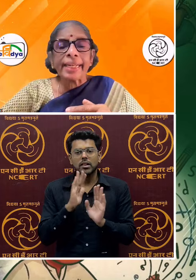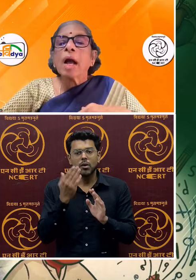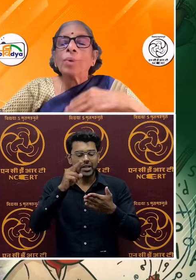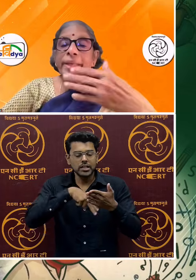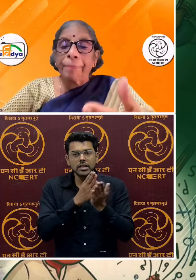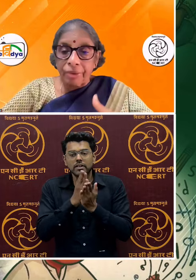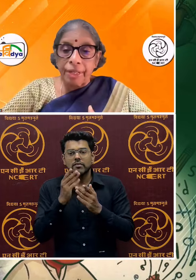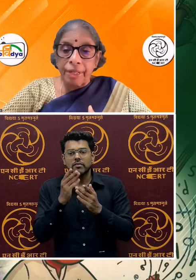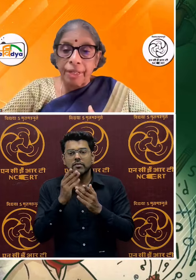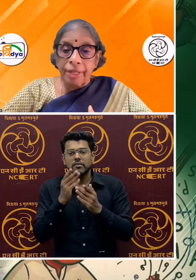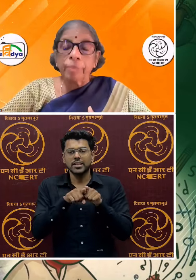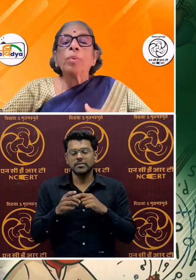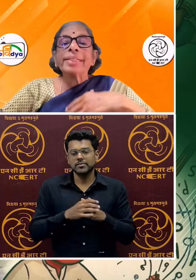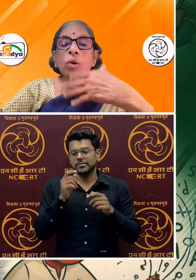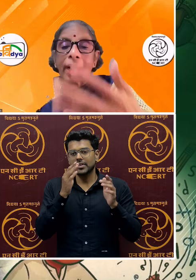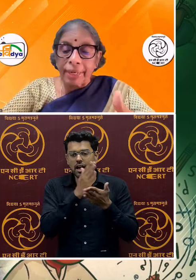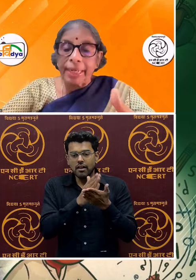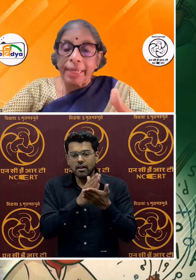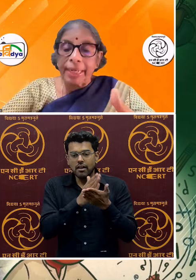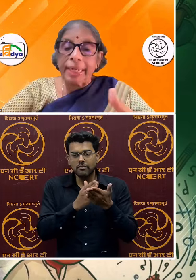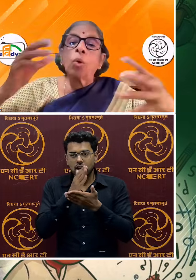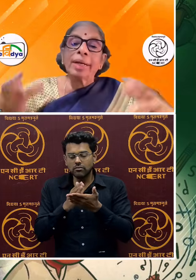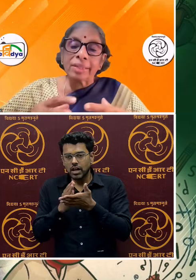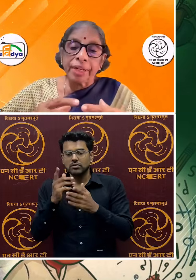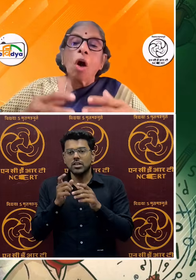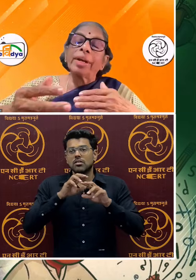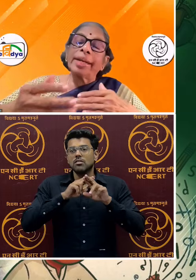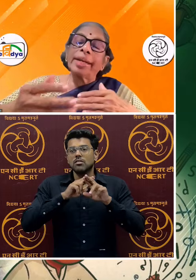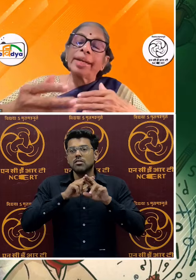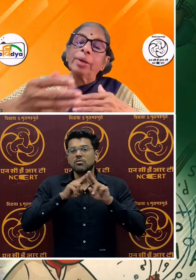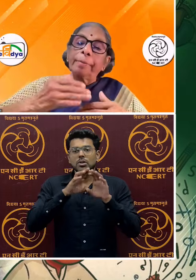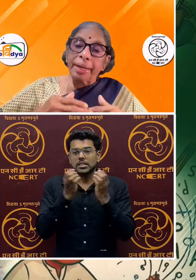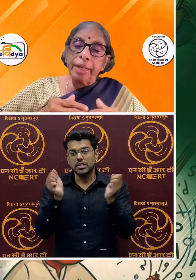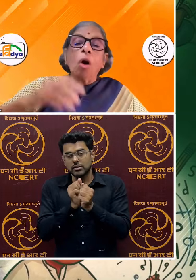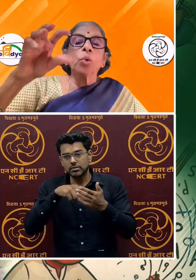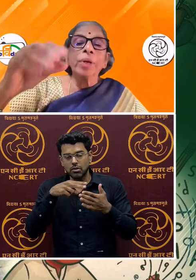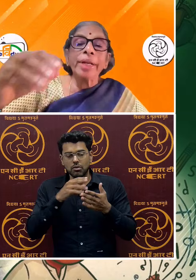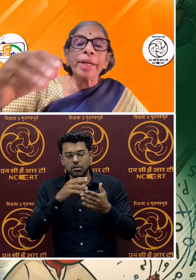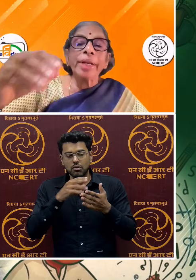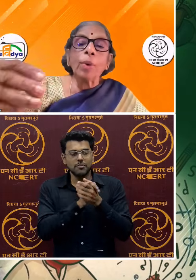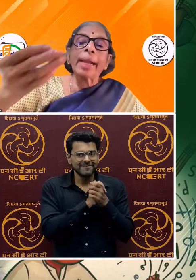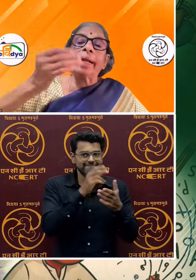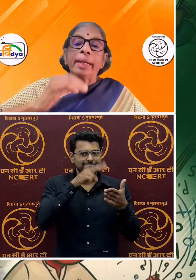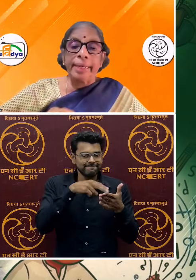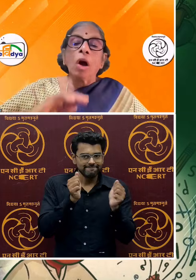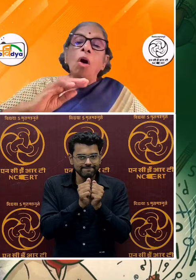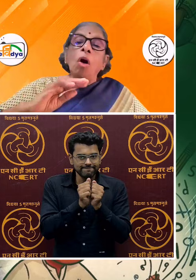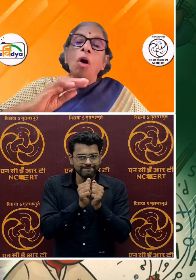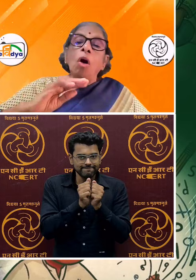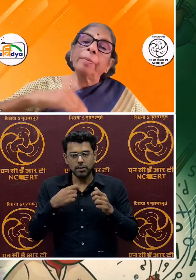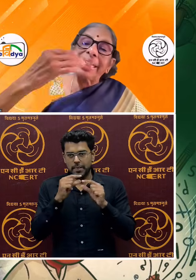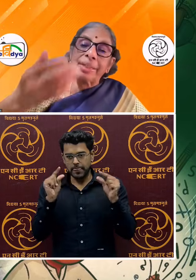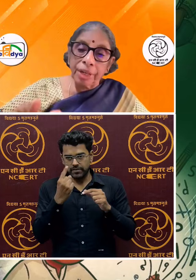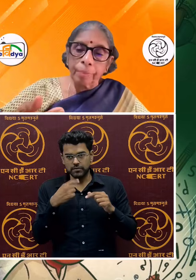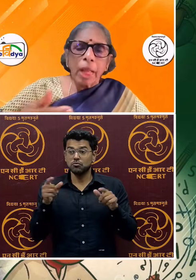different techniques. We'll say paired reading, we'll say choir reading, the whole class read, or read with a buddy, or you read one line, I read it,